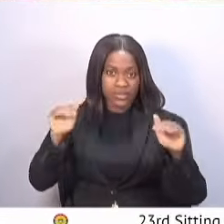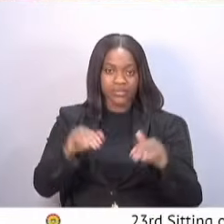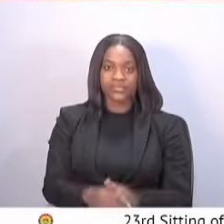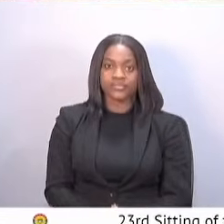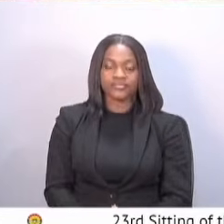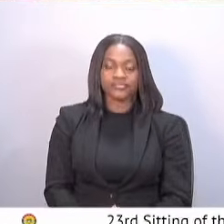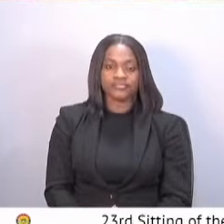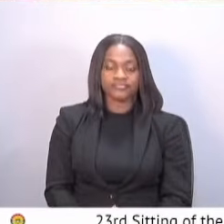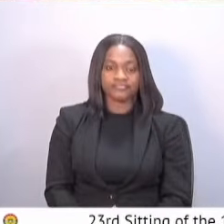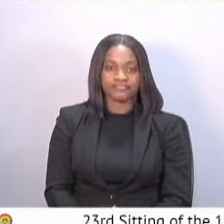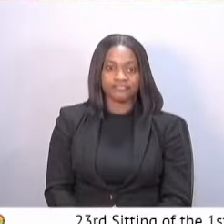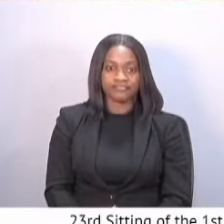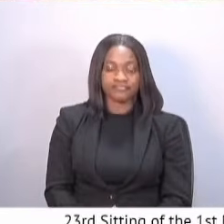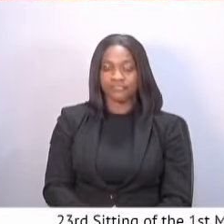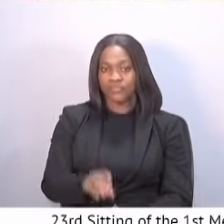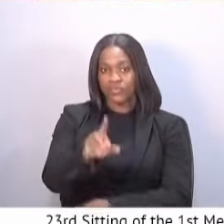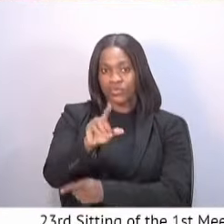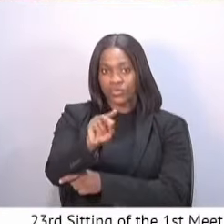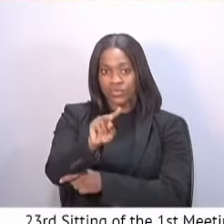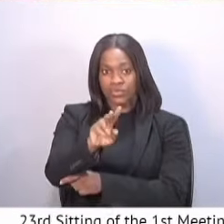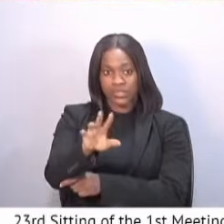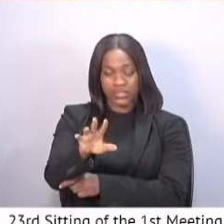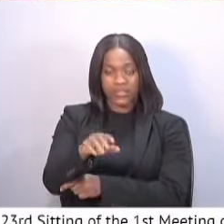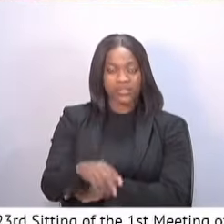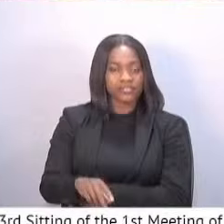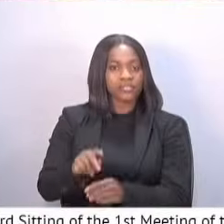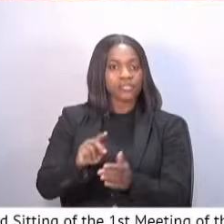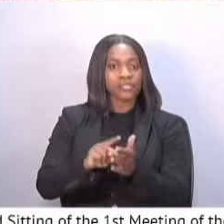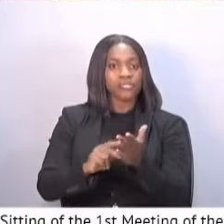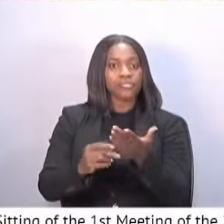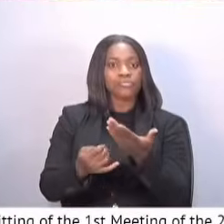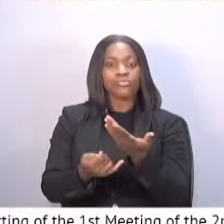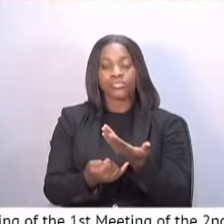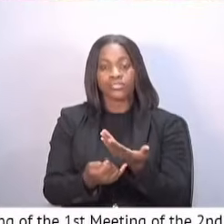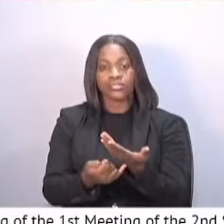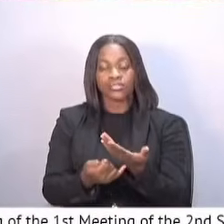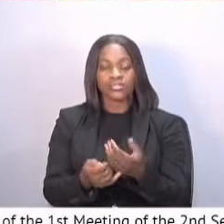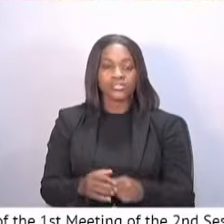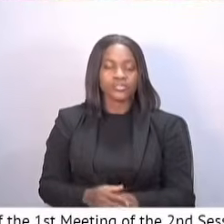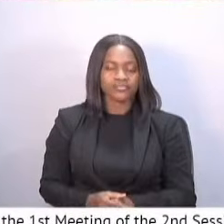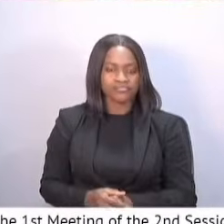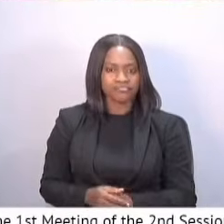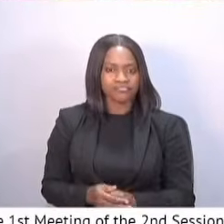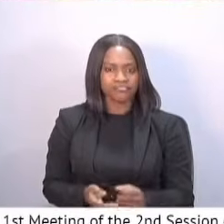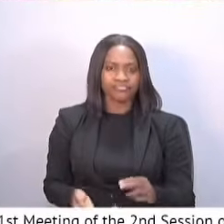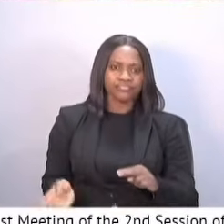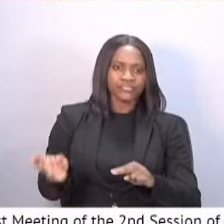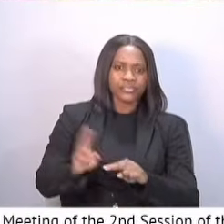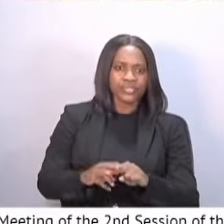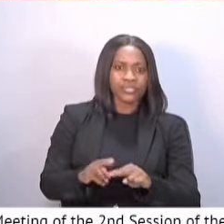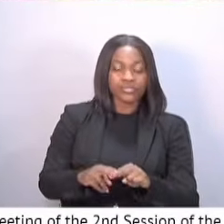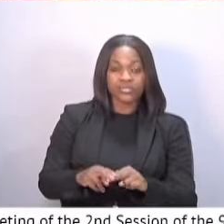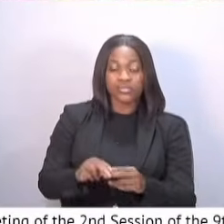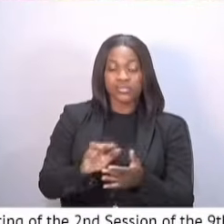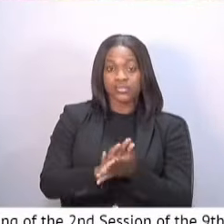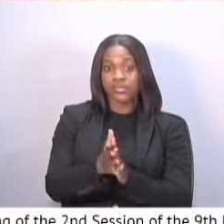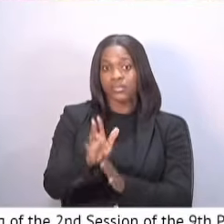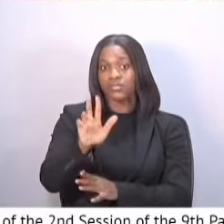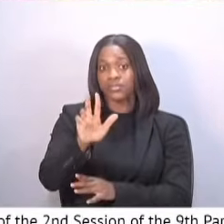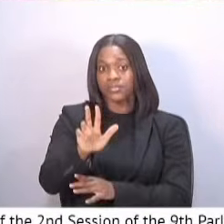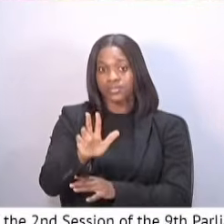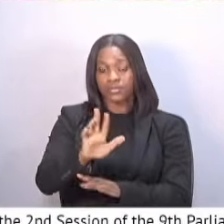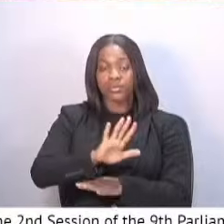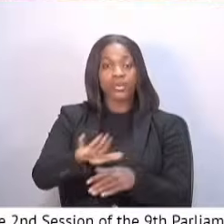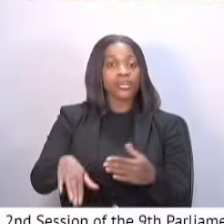Mr. Speaker, in 2025, the project pipeline increased to 3, all of which